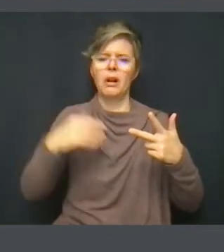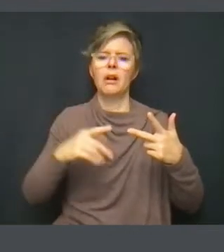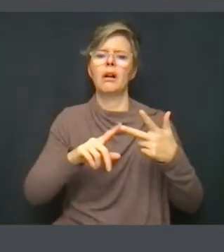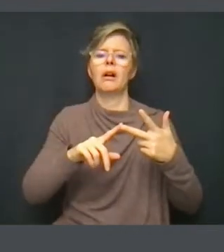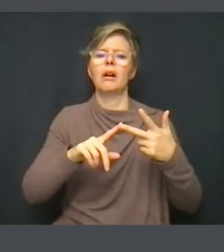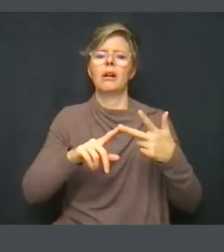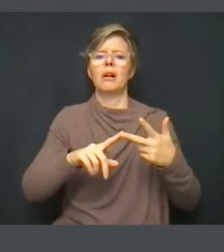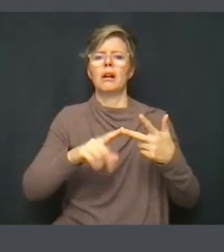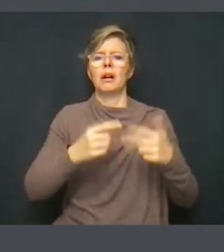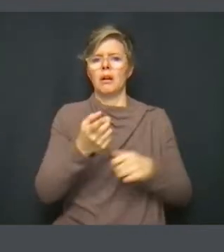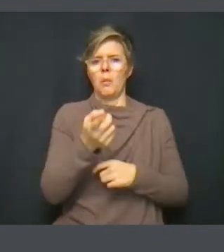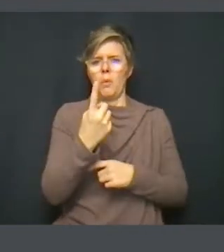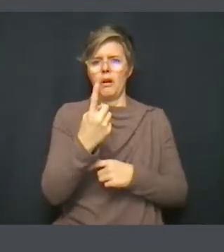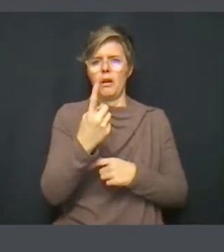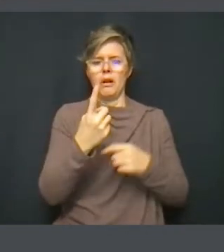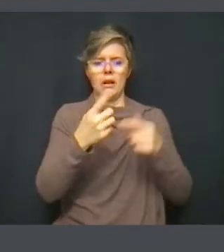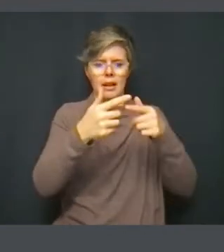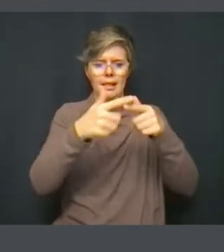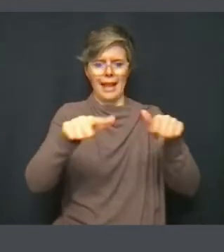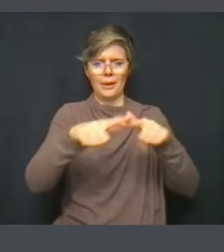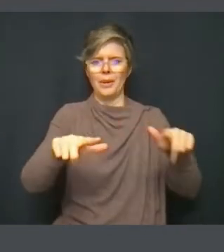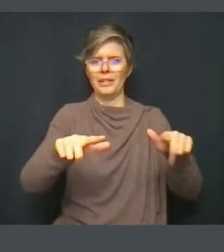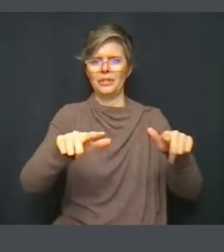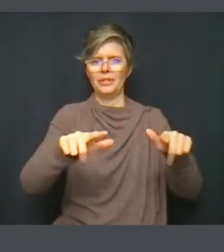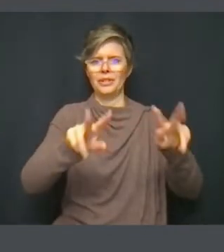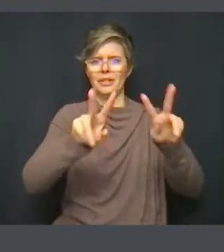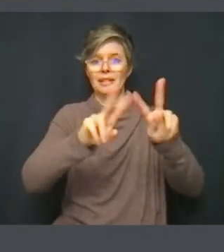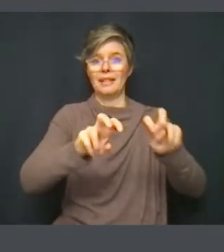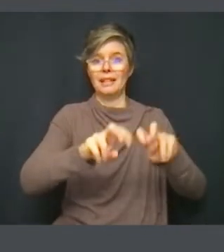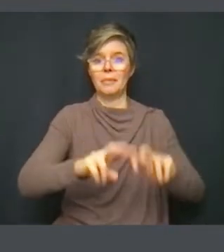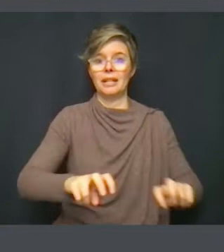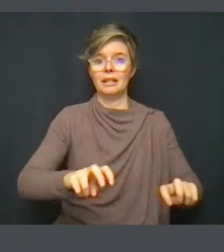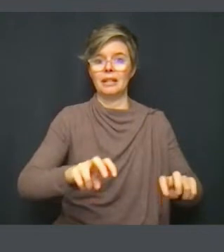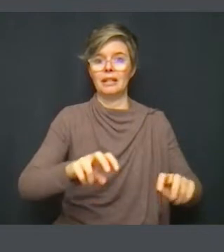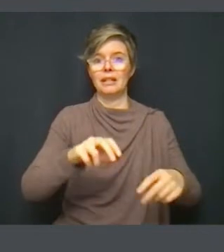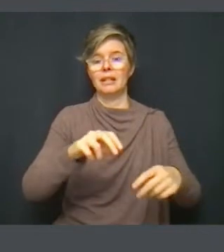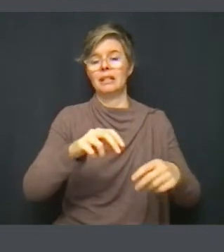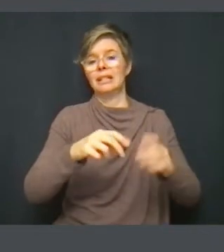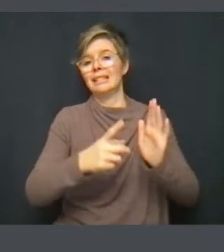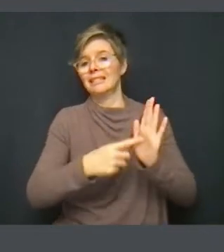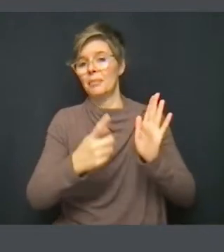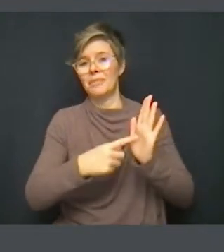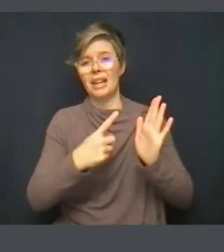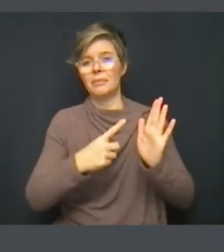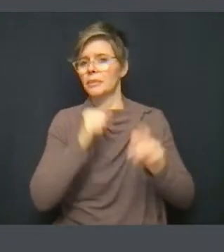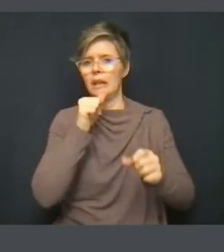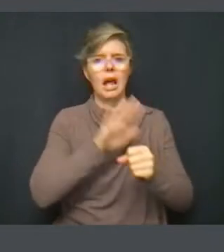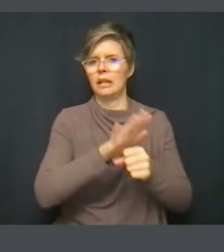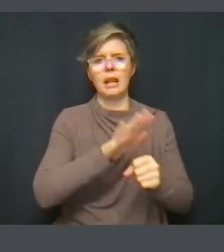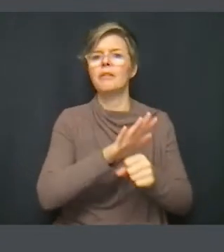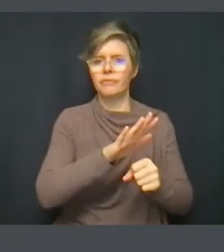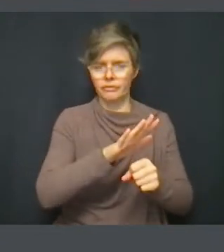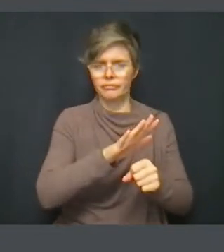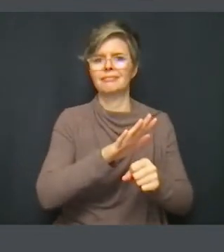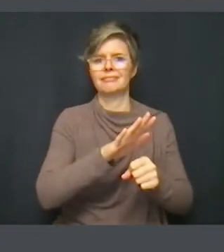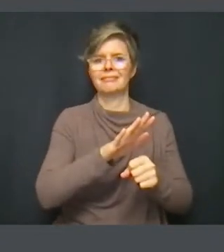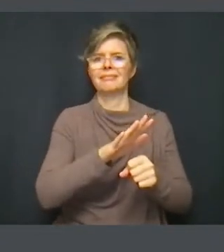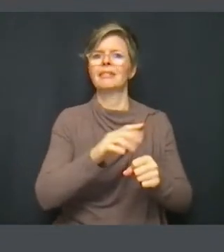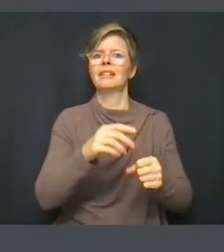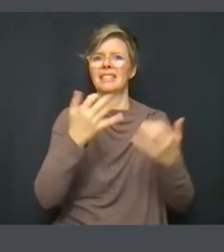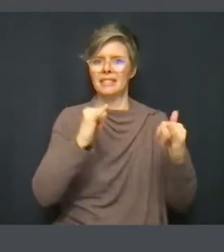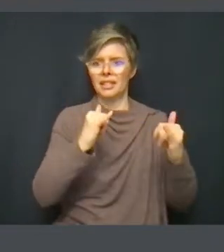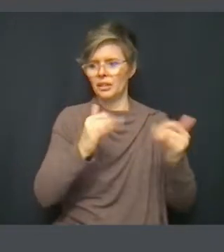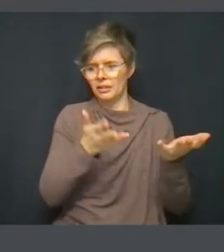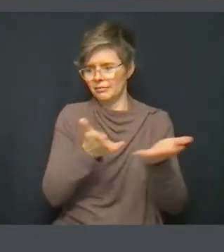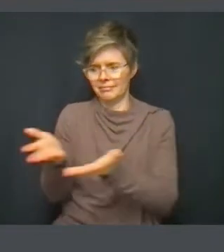is, you could think it's not enough, but I'm going to say it's sometimes not enough. And then we'll continue to talk about this, but